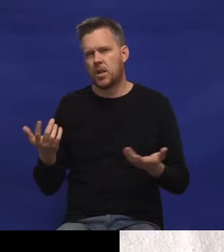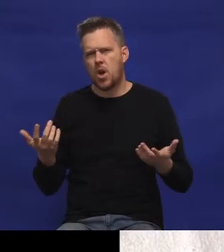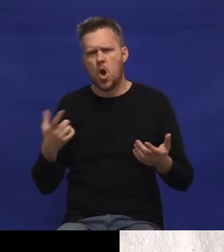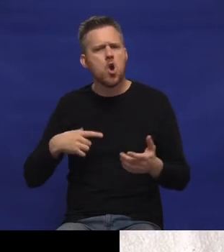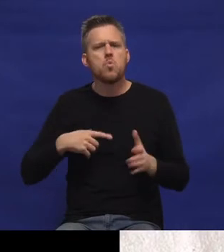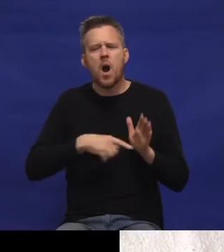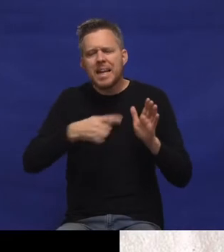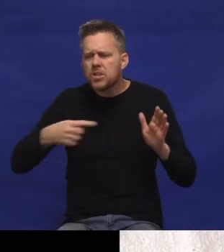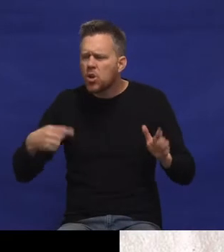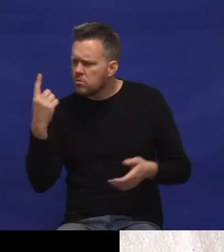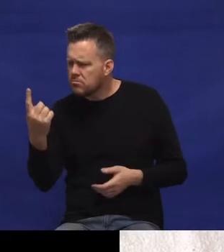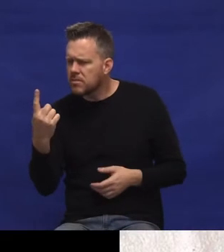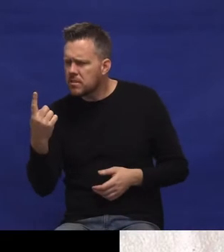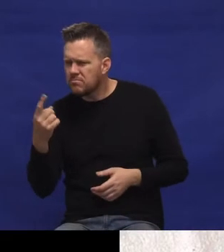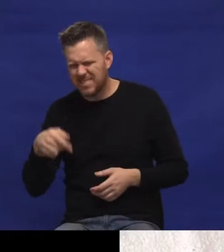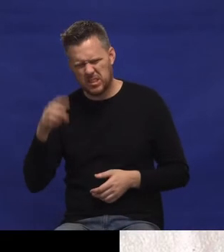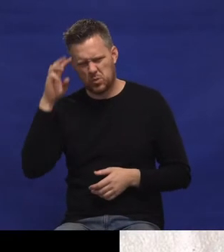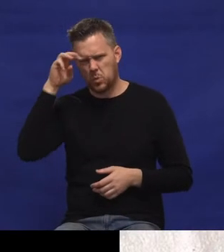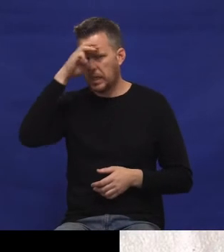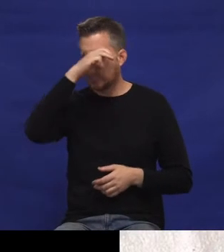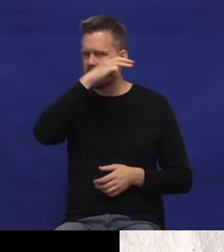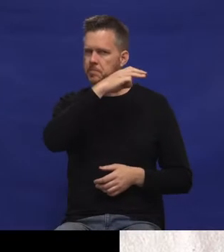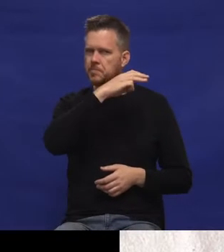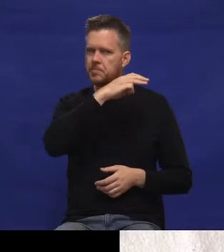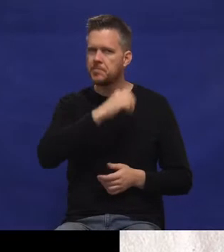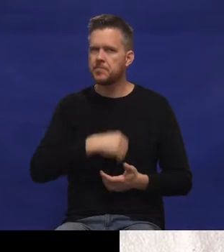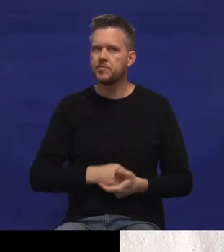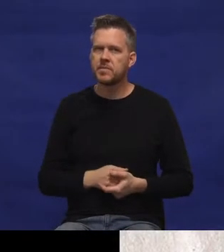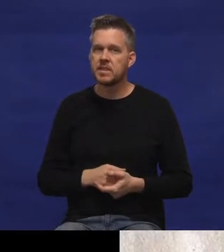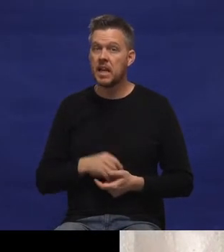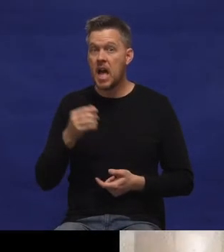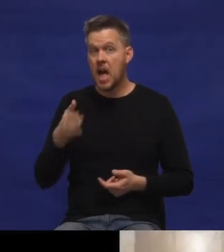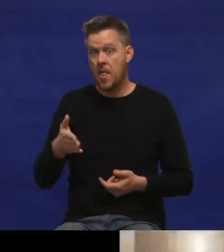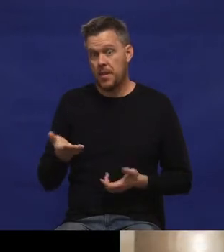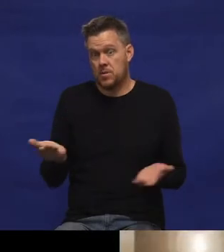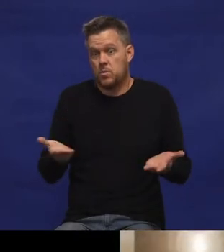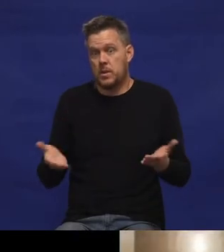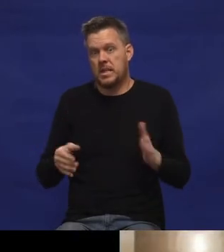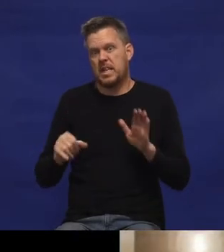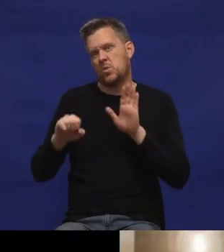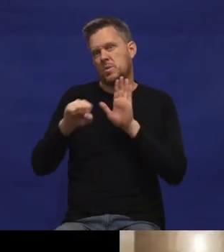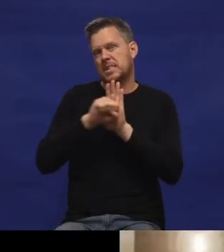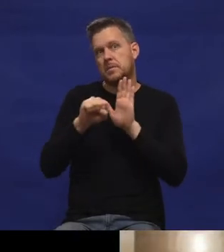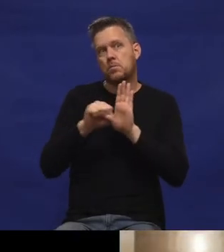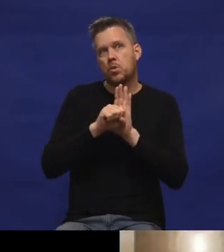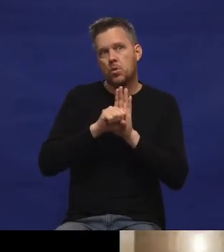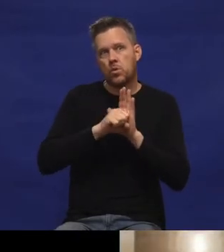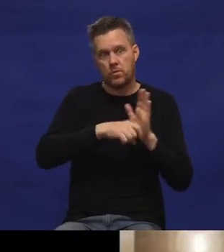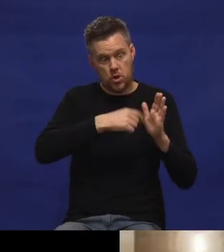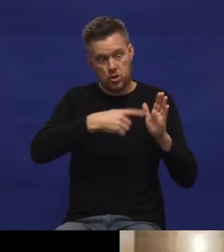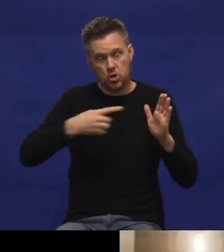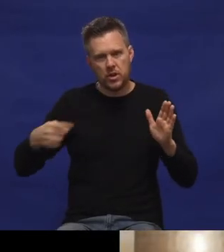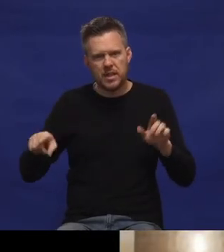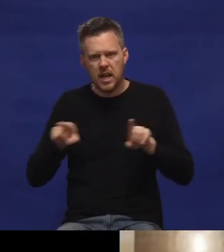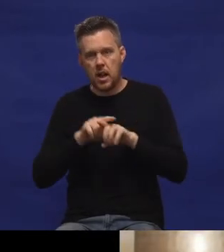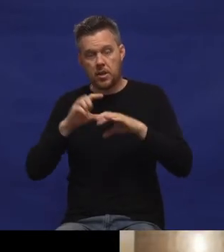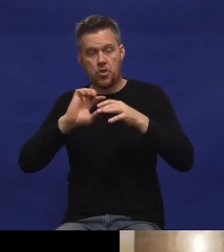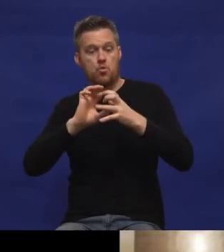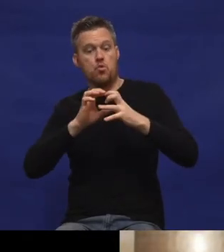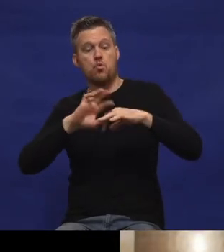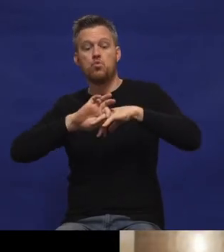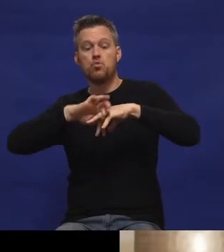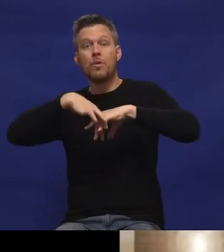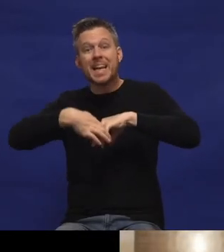why eternal one? That's a little bit weird. Well, that's actually where we get the symbol of eternity, which is the